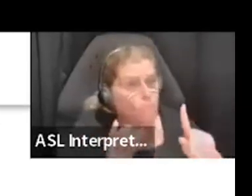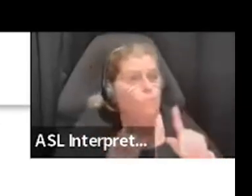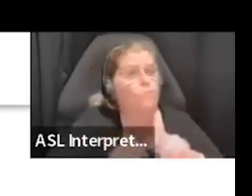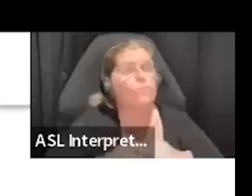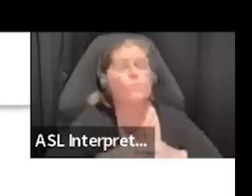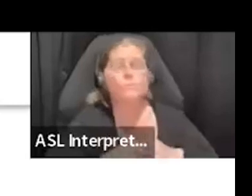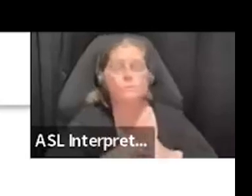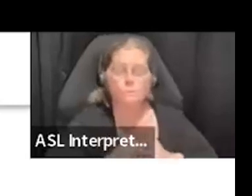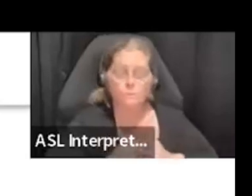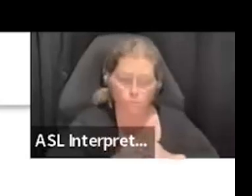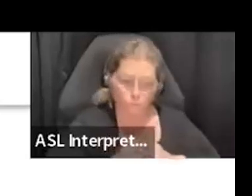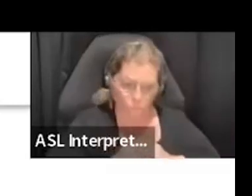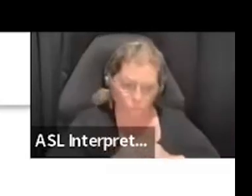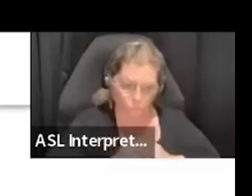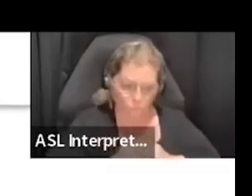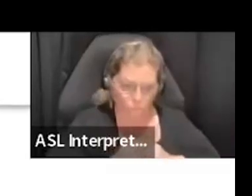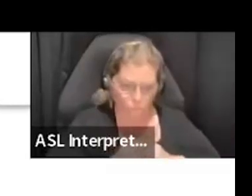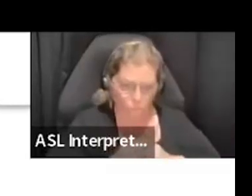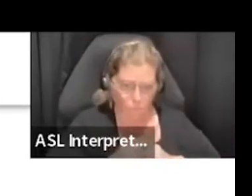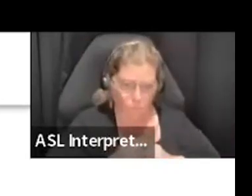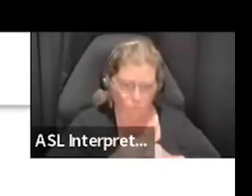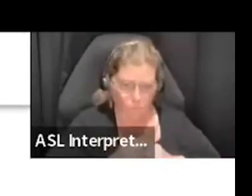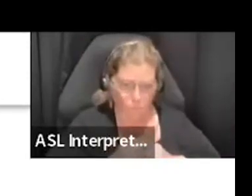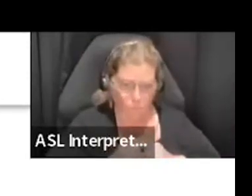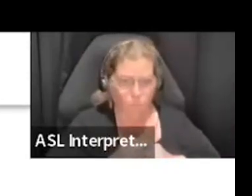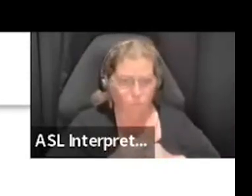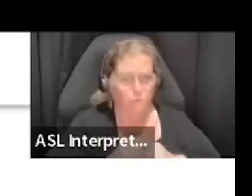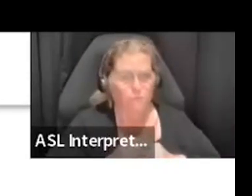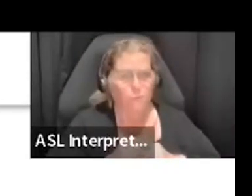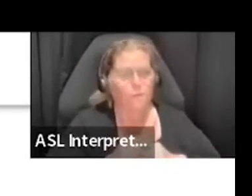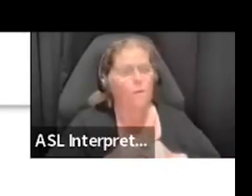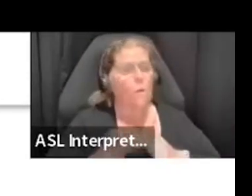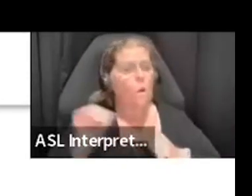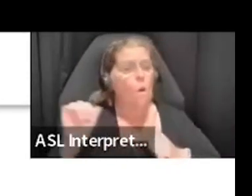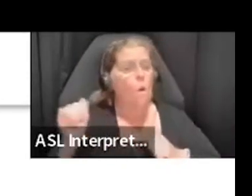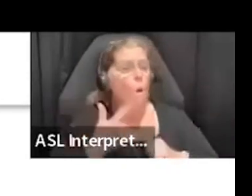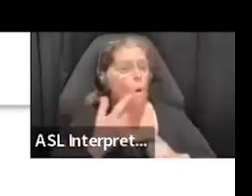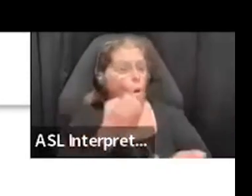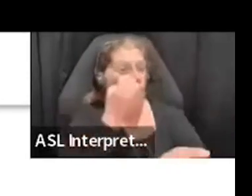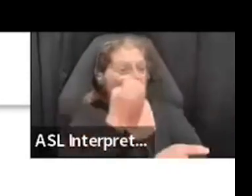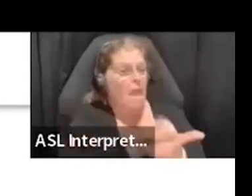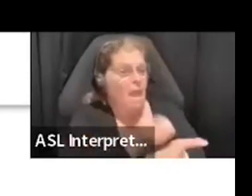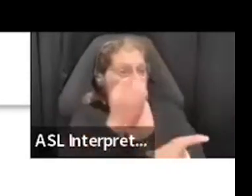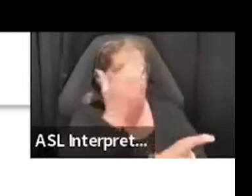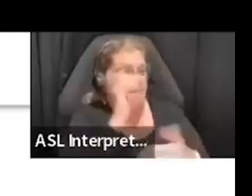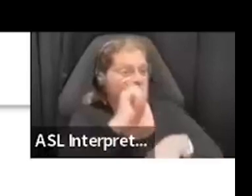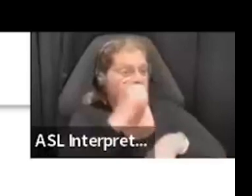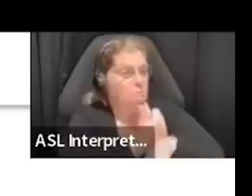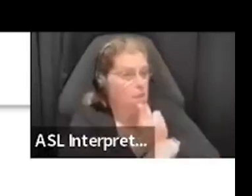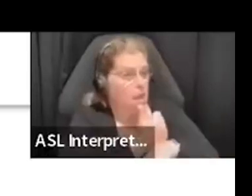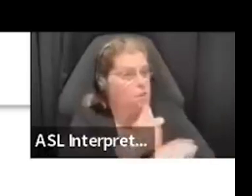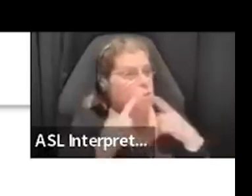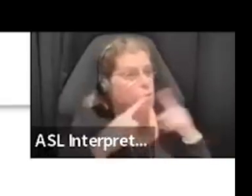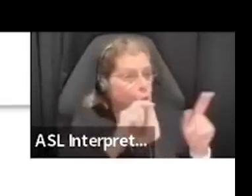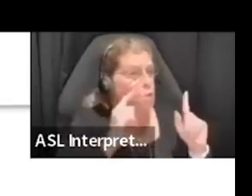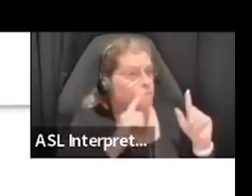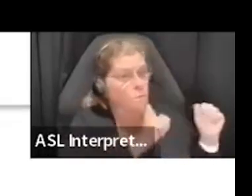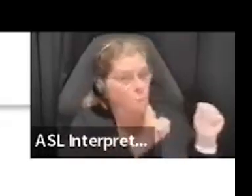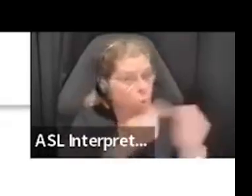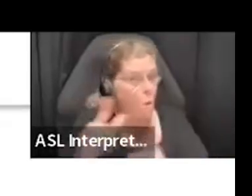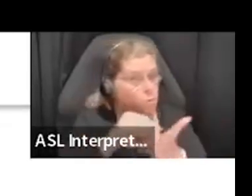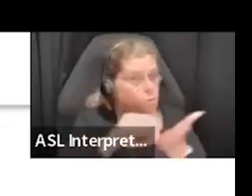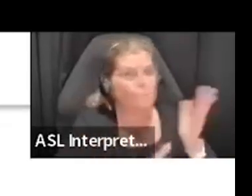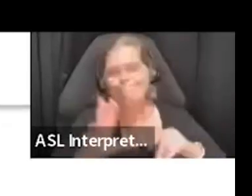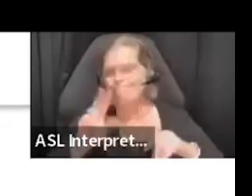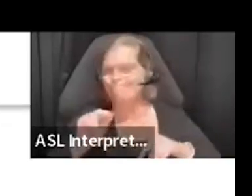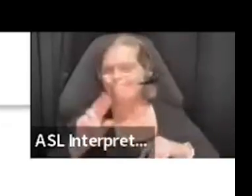the expertise that you have to have, because not every evidence-based intervention is going to work for every student. You have to